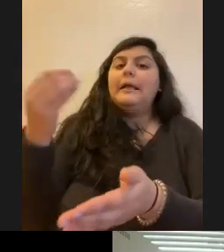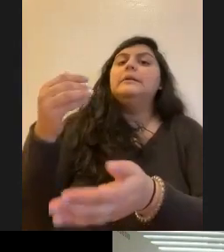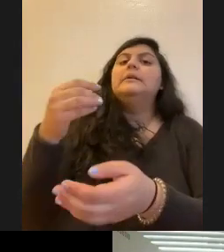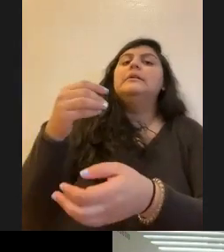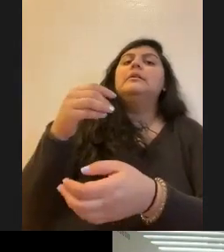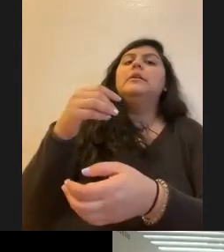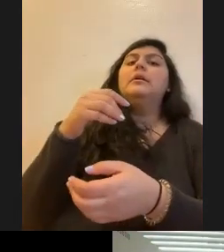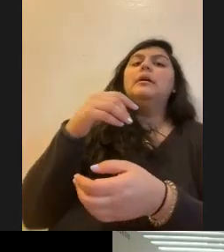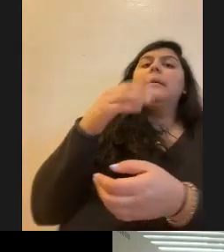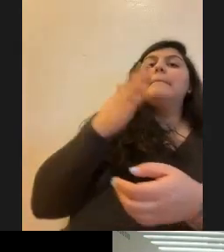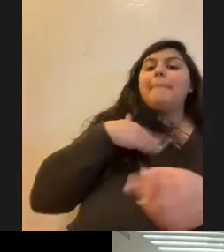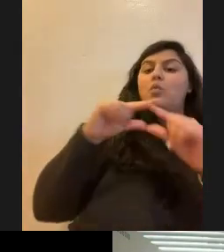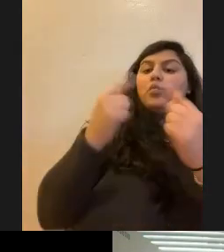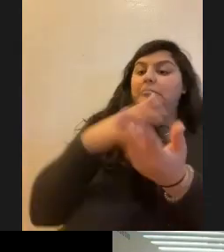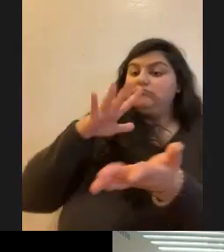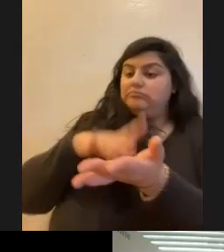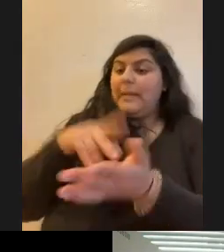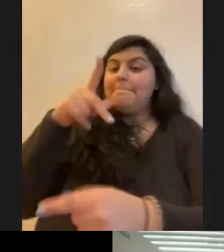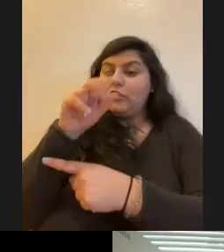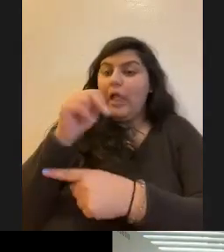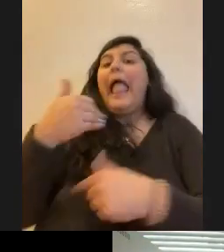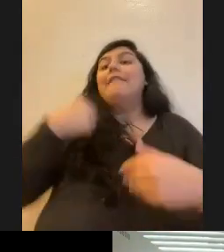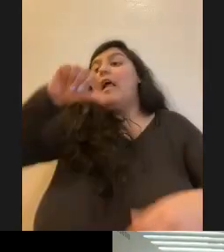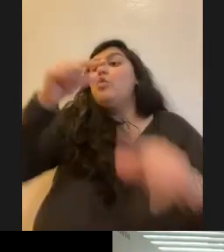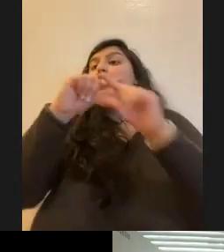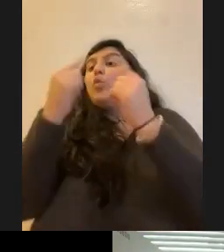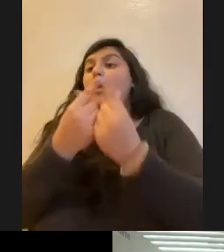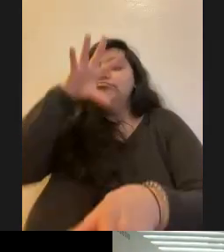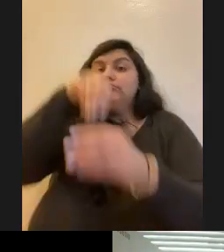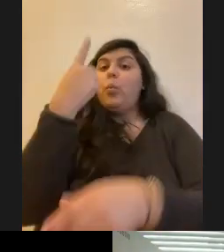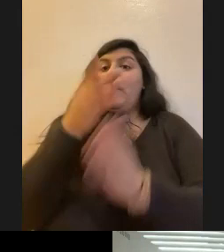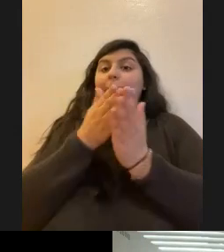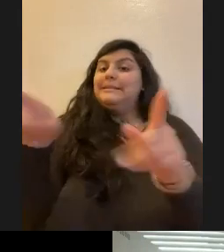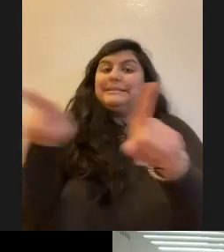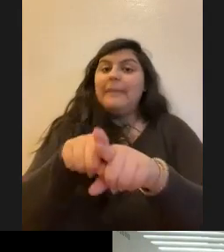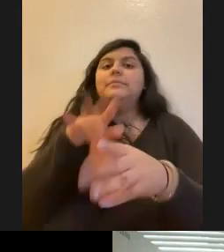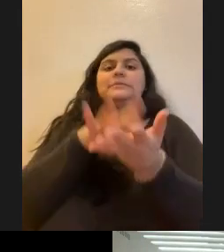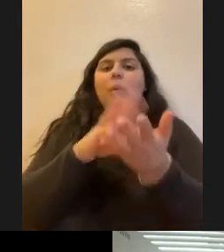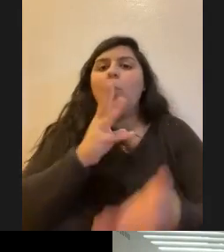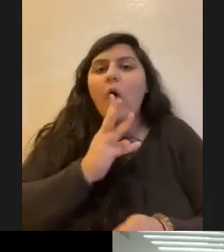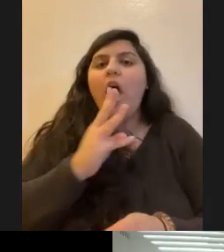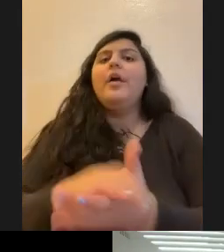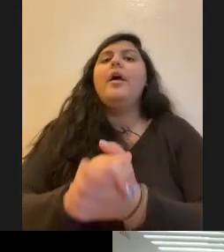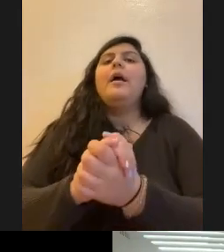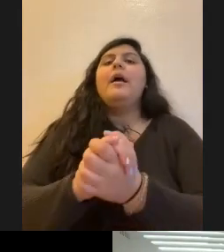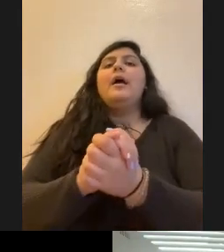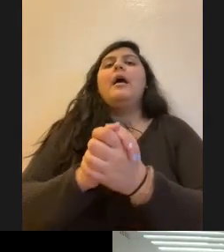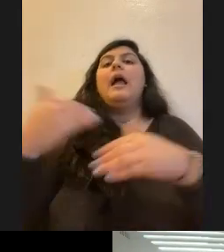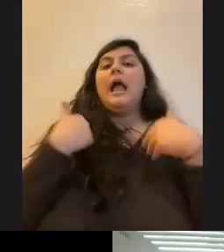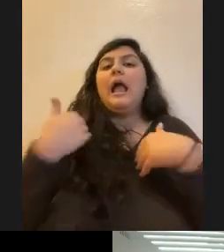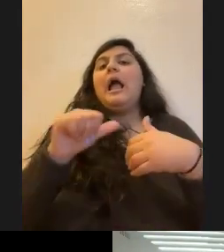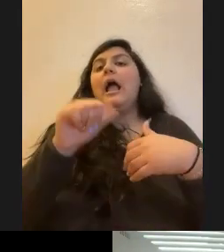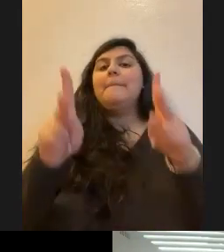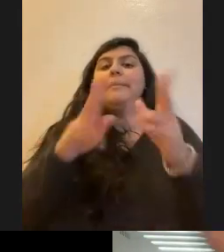did plankton work. There's other groups that did water work, or we had some like whaling and